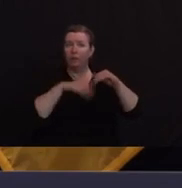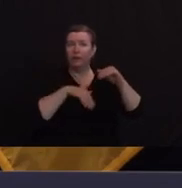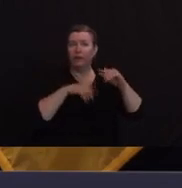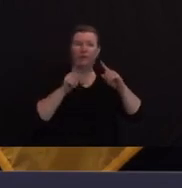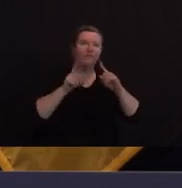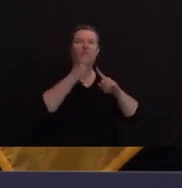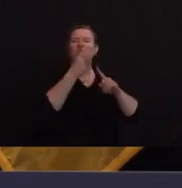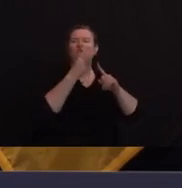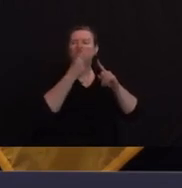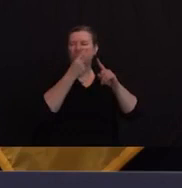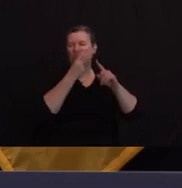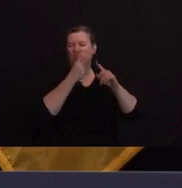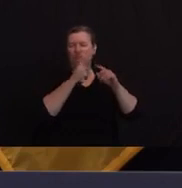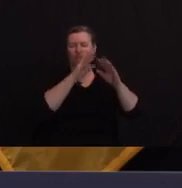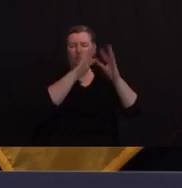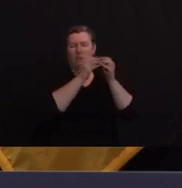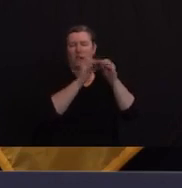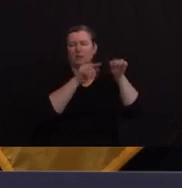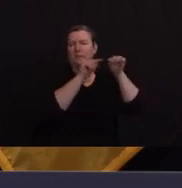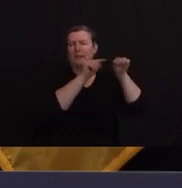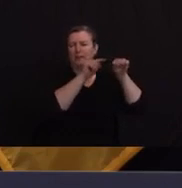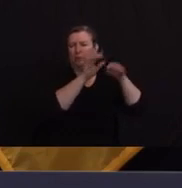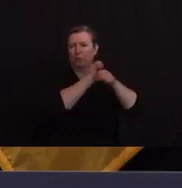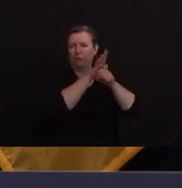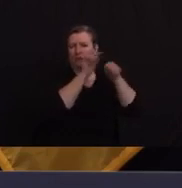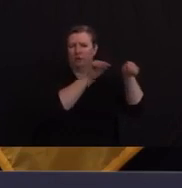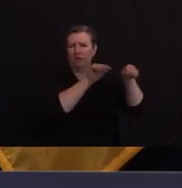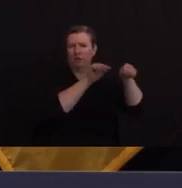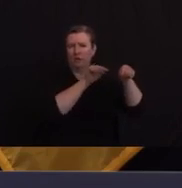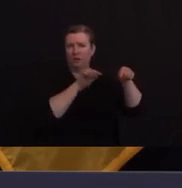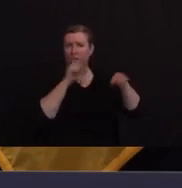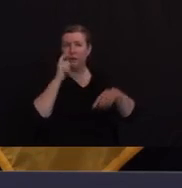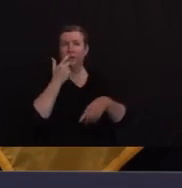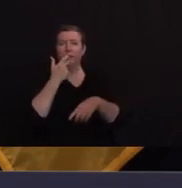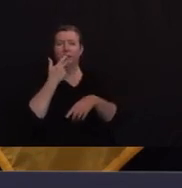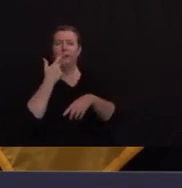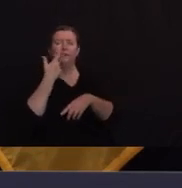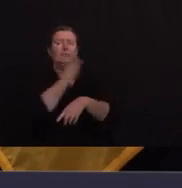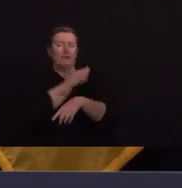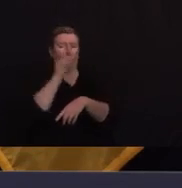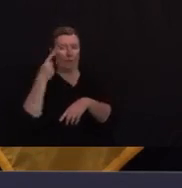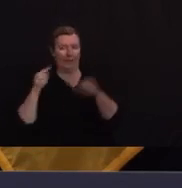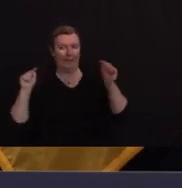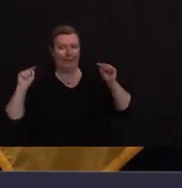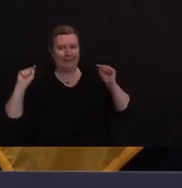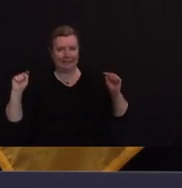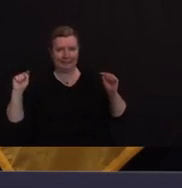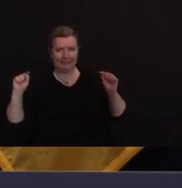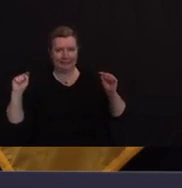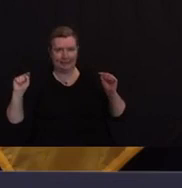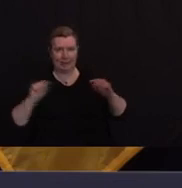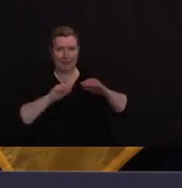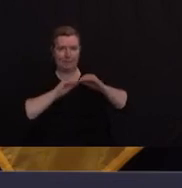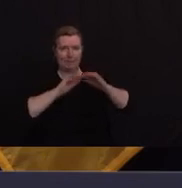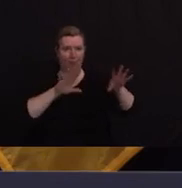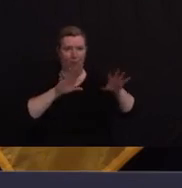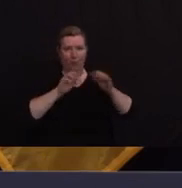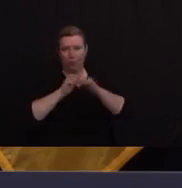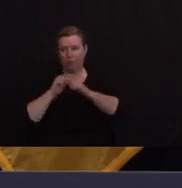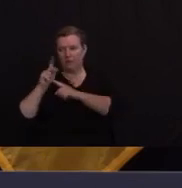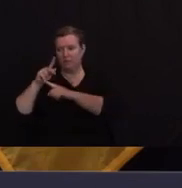among vaccinated individuals? And then, Judy, anything you want to add to either that or the testing regime